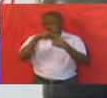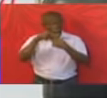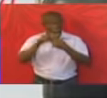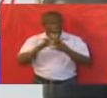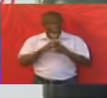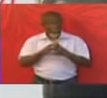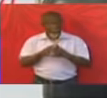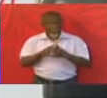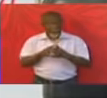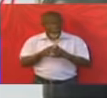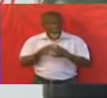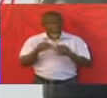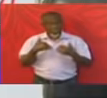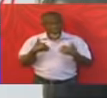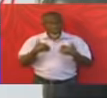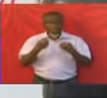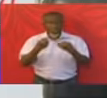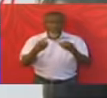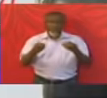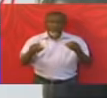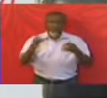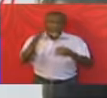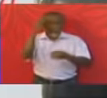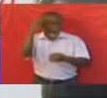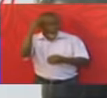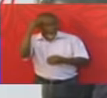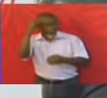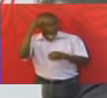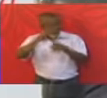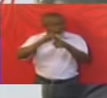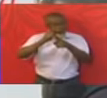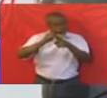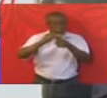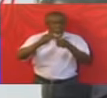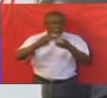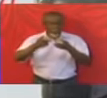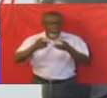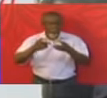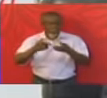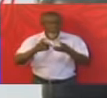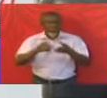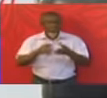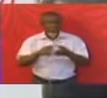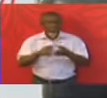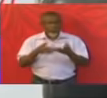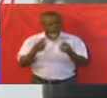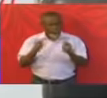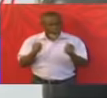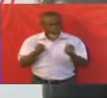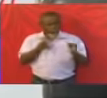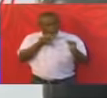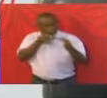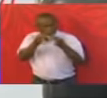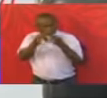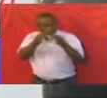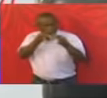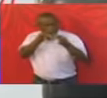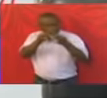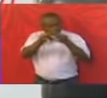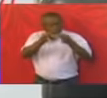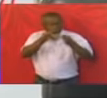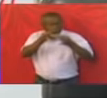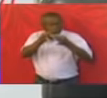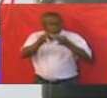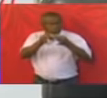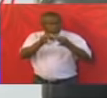of experienced specialists, obstetricians and gynecologists who sometimes try to help the process and explain things when they are asked on the media.